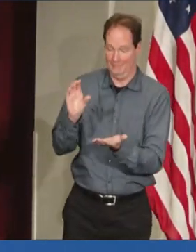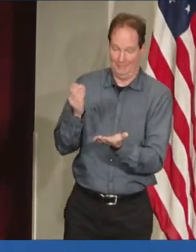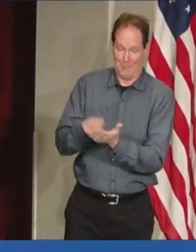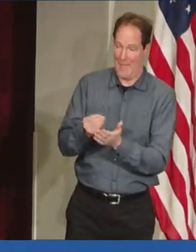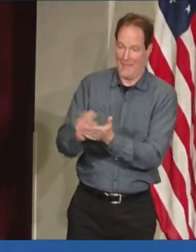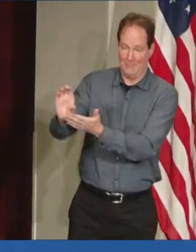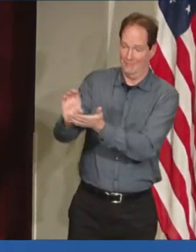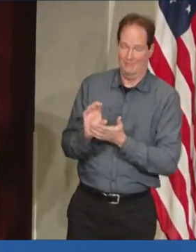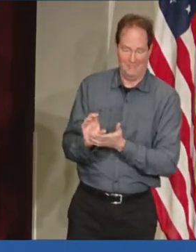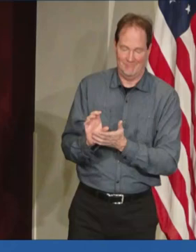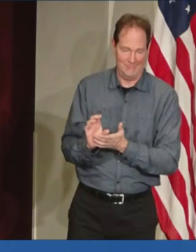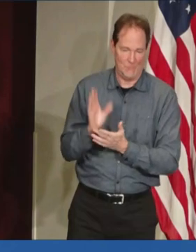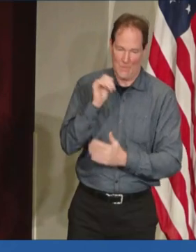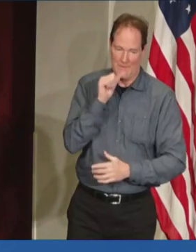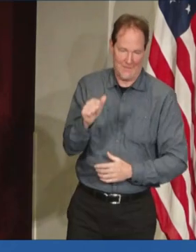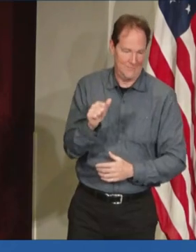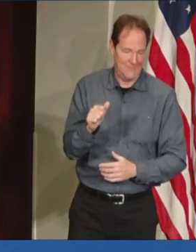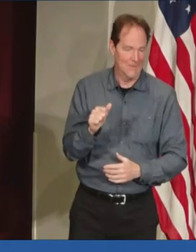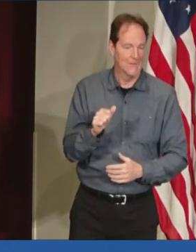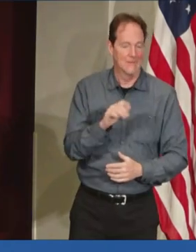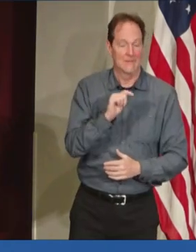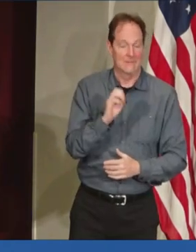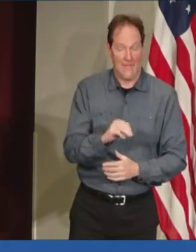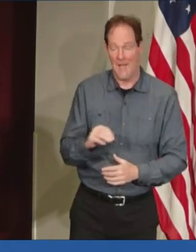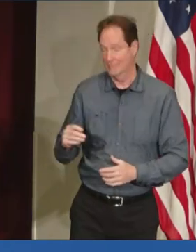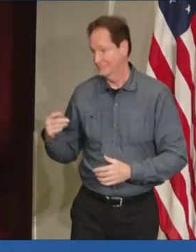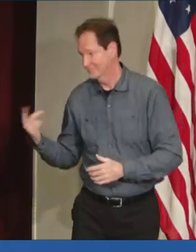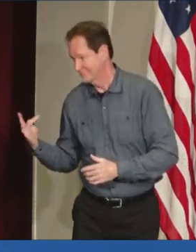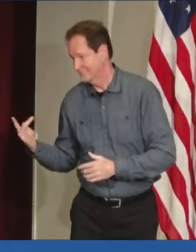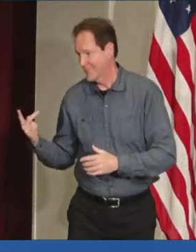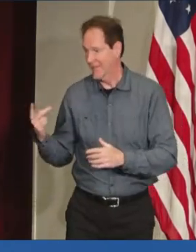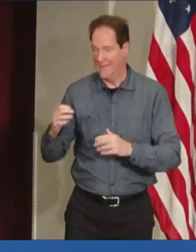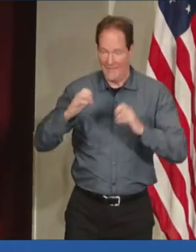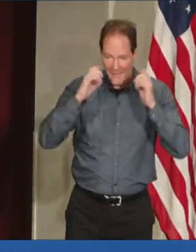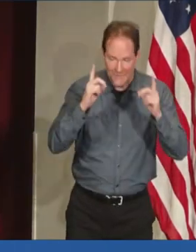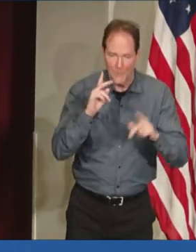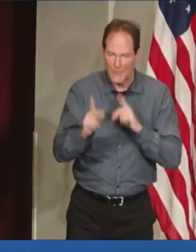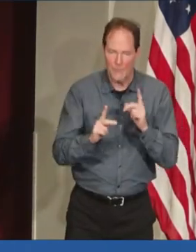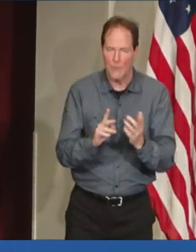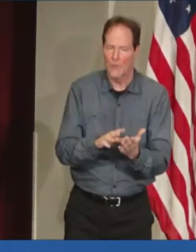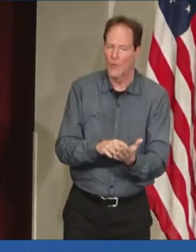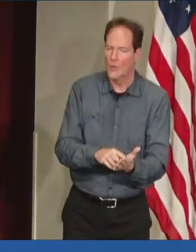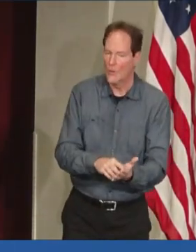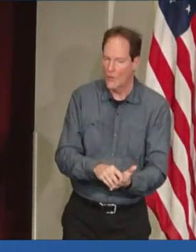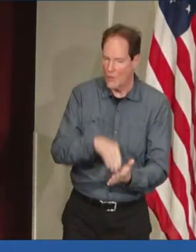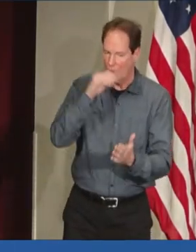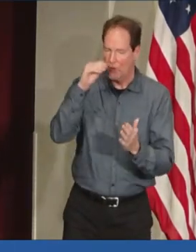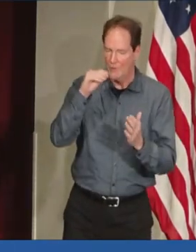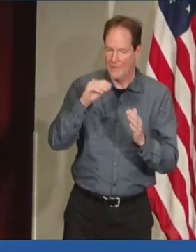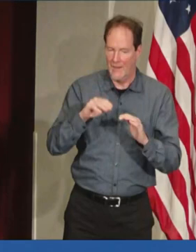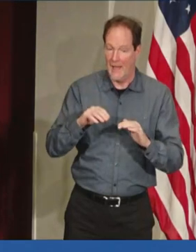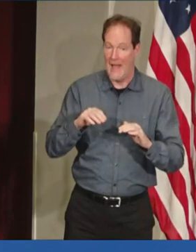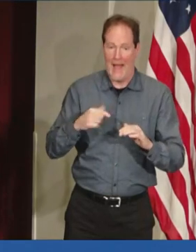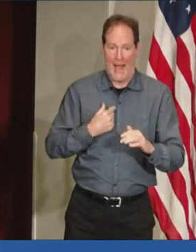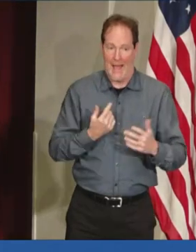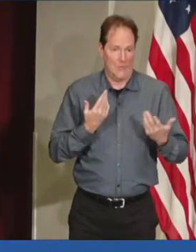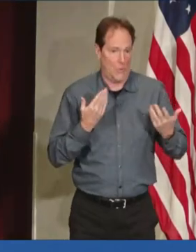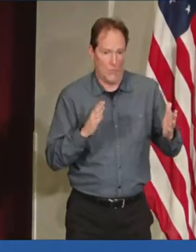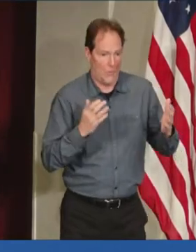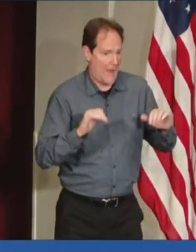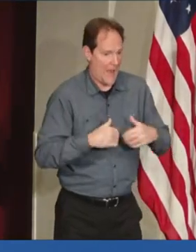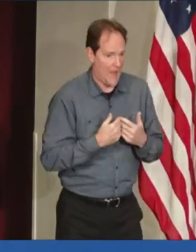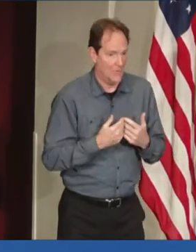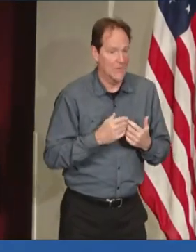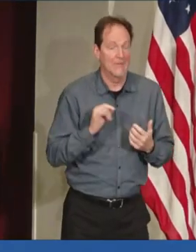were at education, we really learned that people learn how to do things that they said they couldn't do if